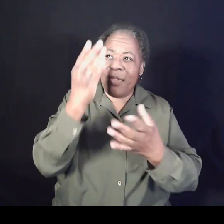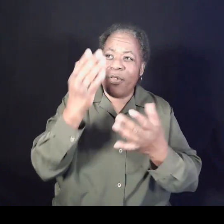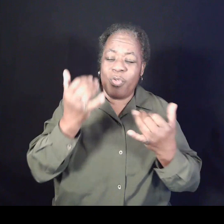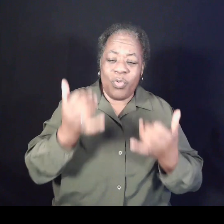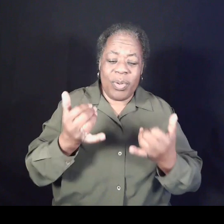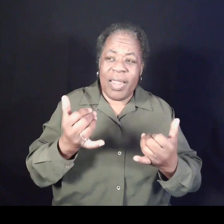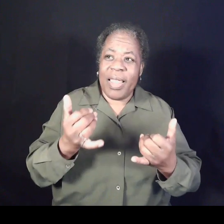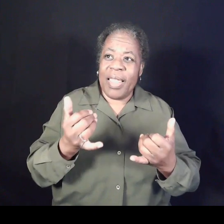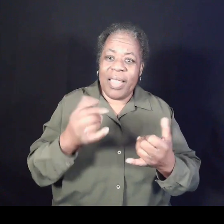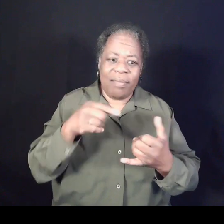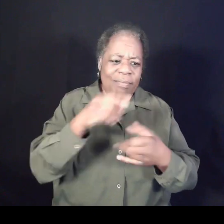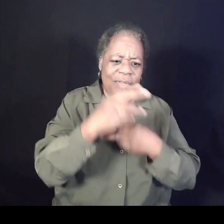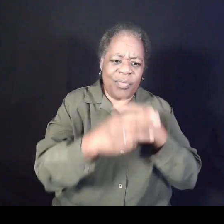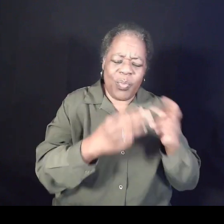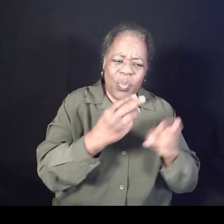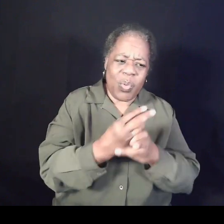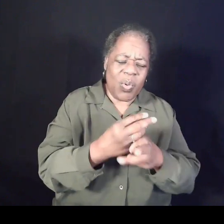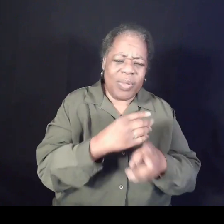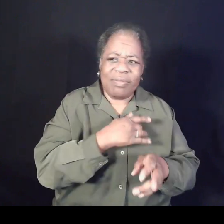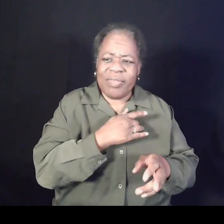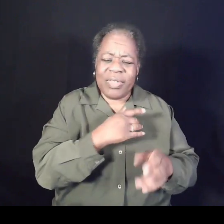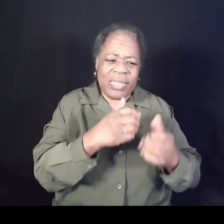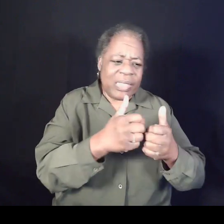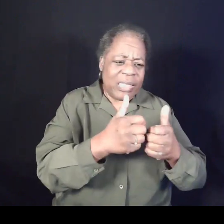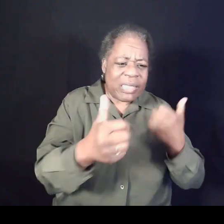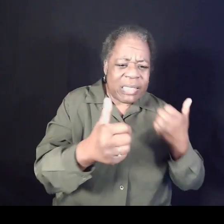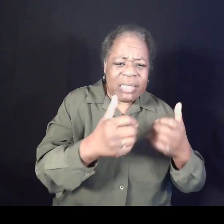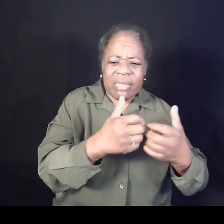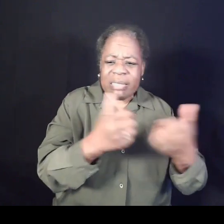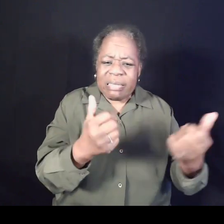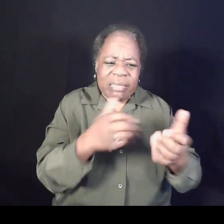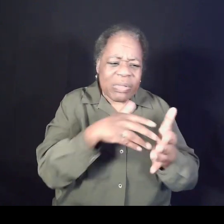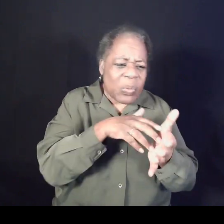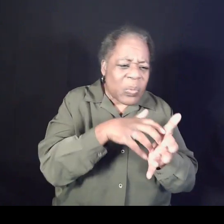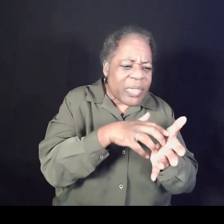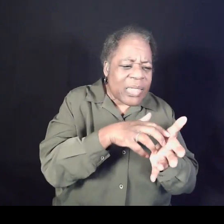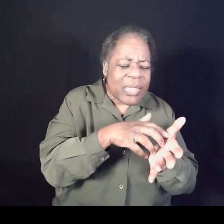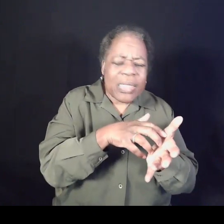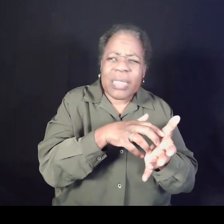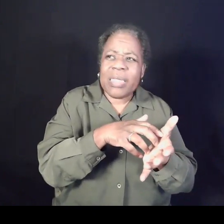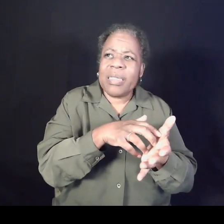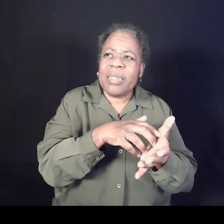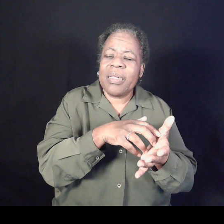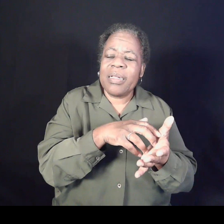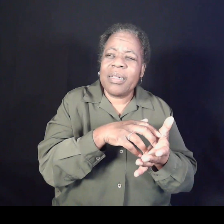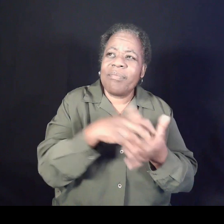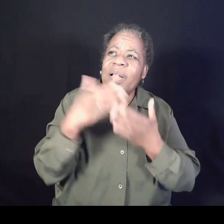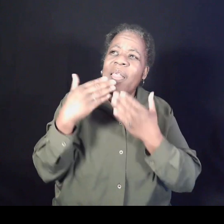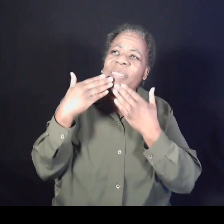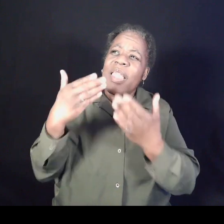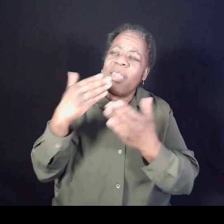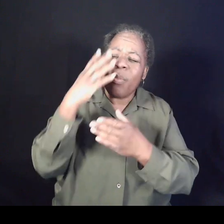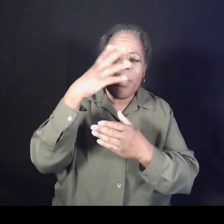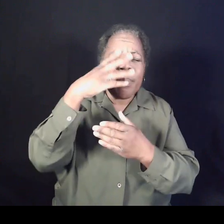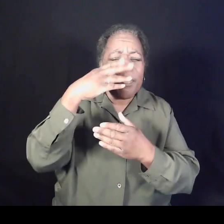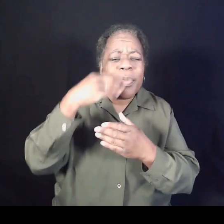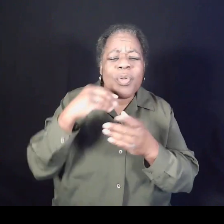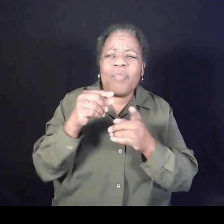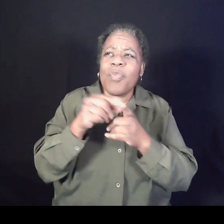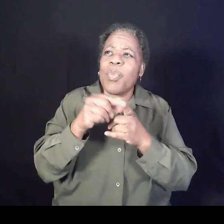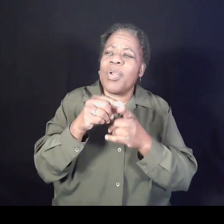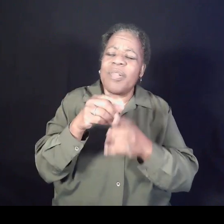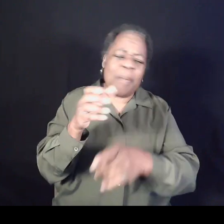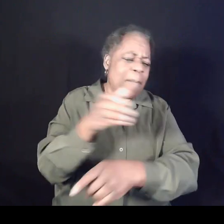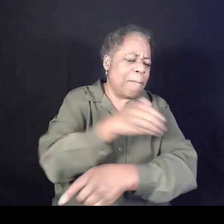world that seems as fractured and fragile as ever. Thank you for these beautiful words and this powerful